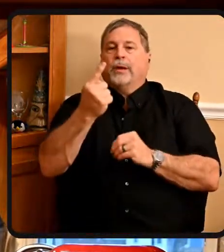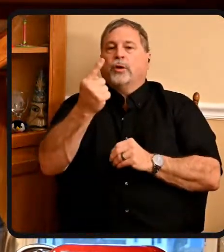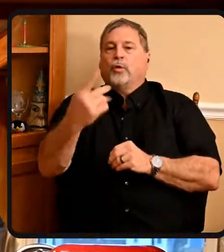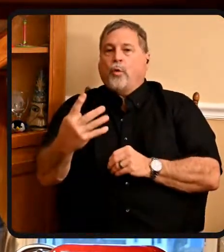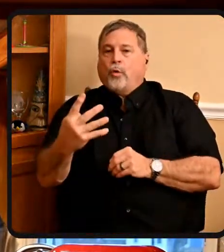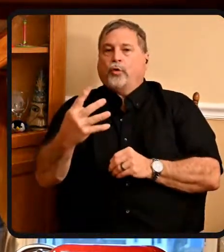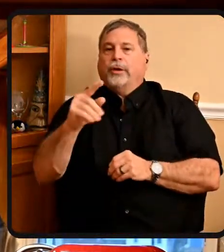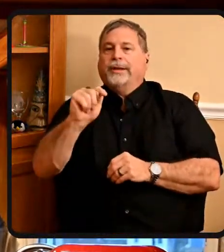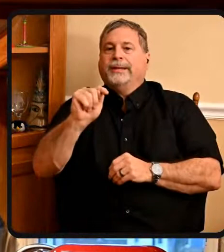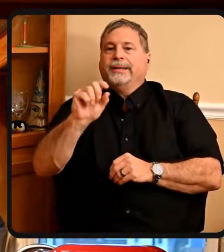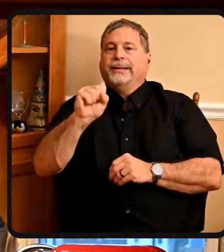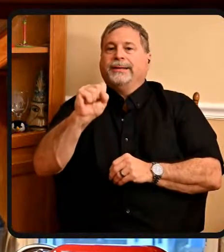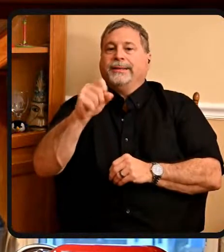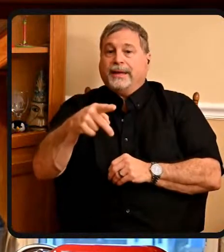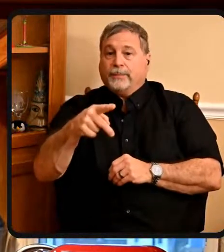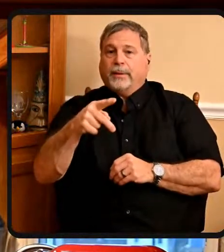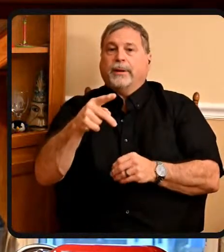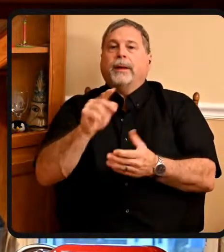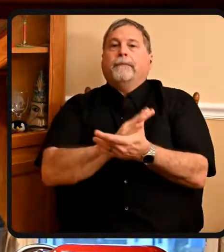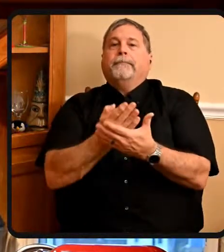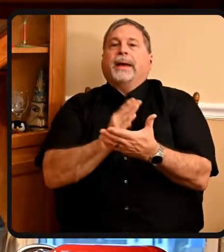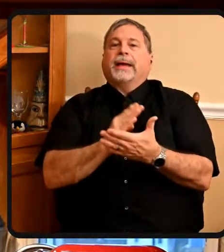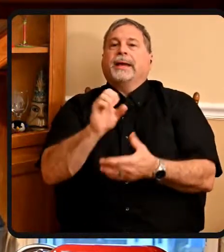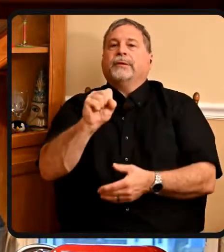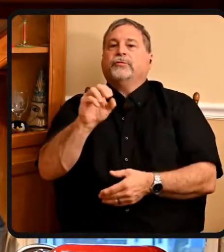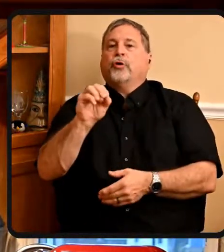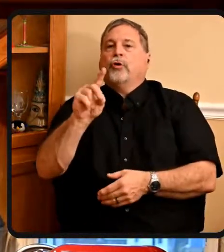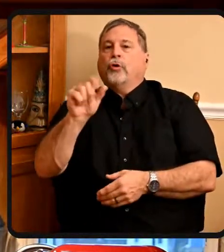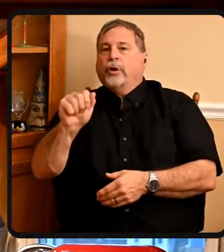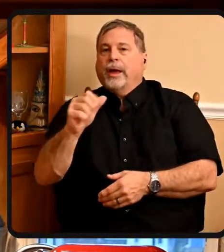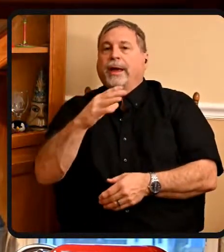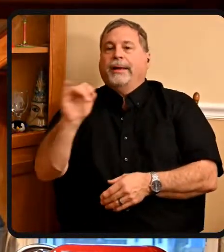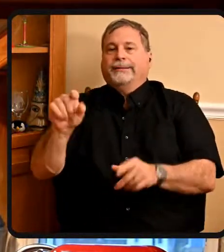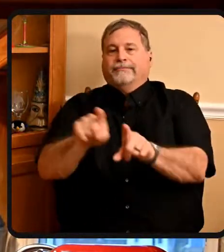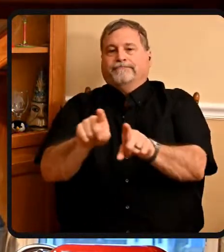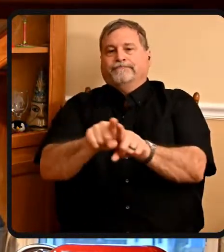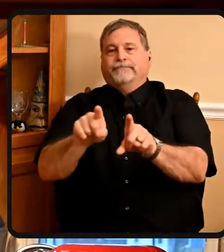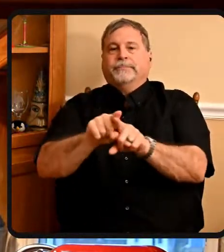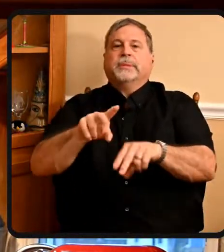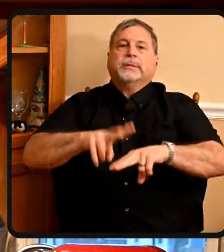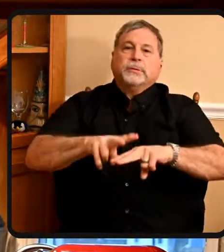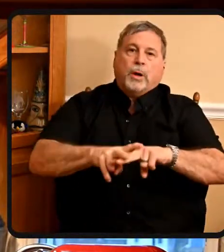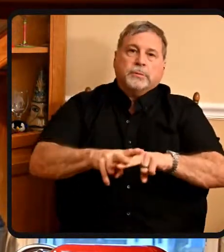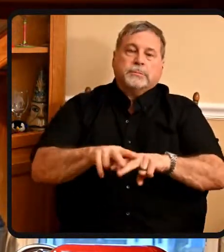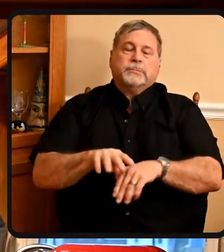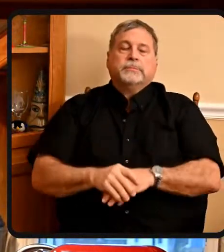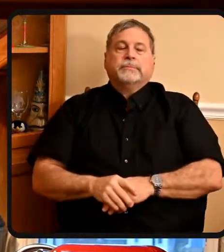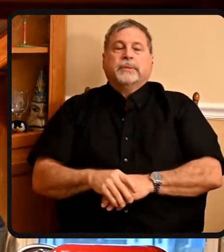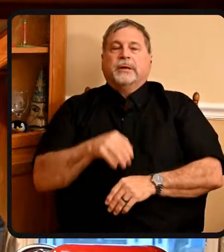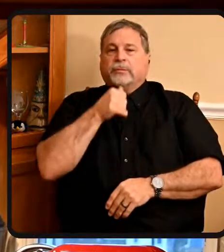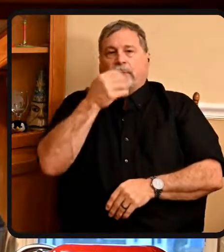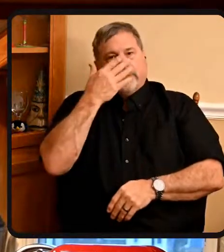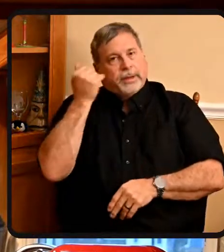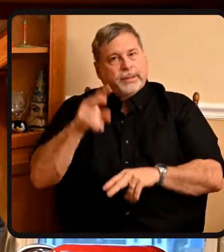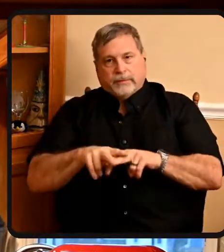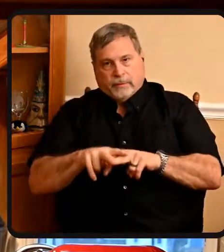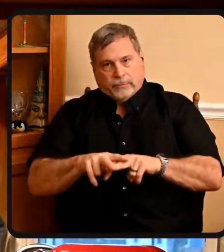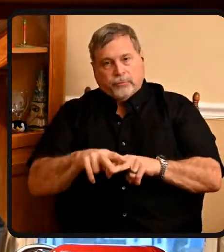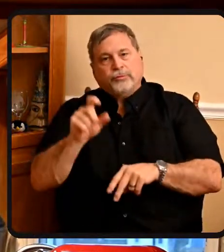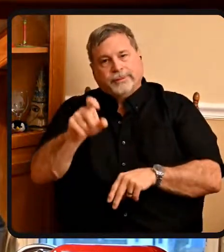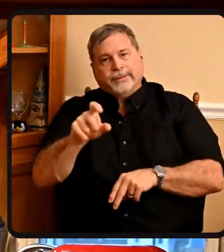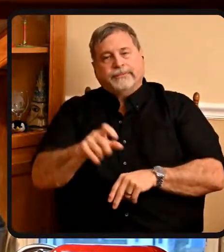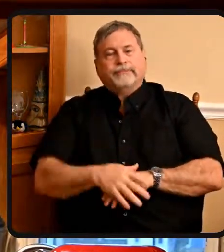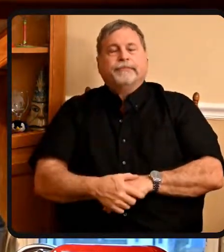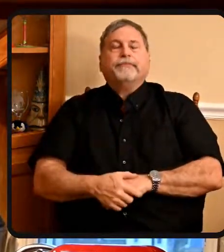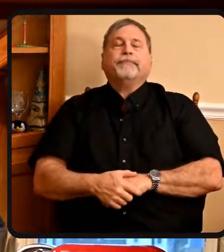We're going to add a 1/4 teaspoon of baking soda and a 1/4 teaspoon of salt. And don't forget the